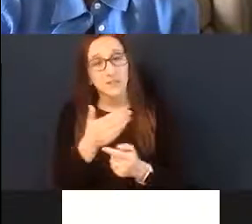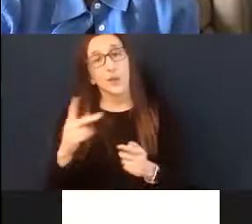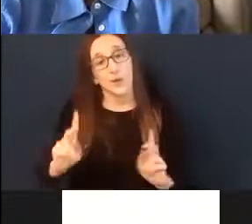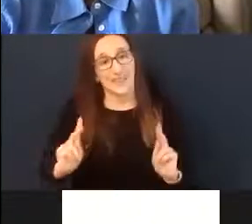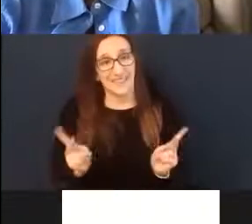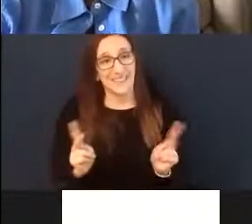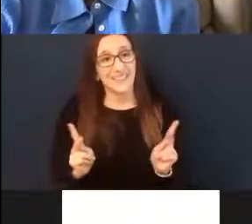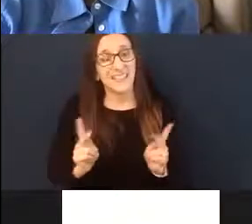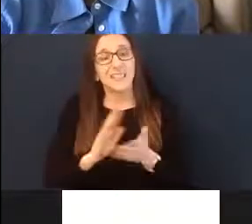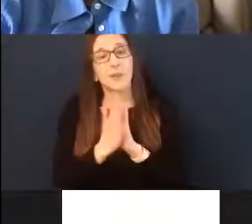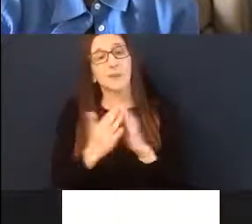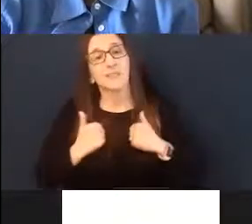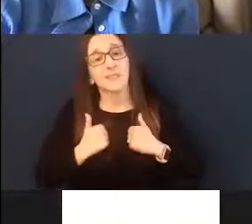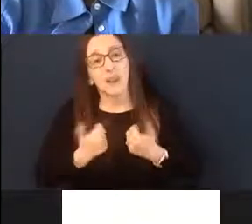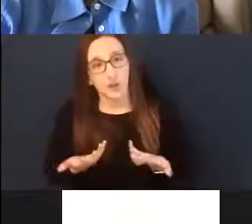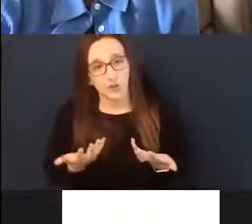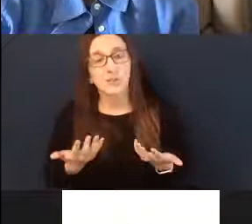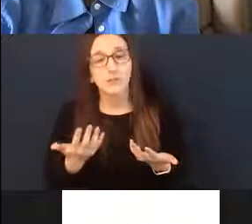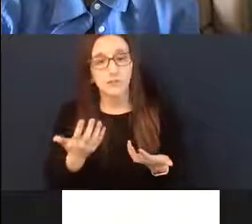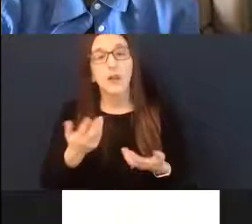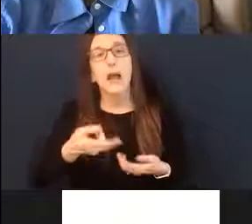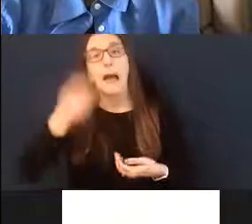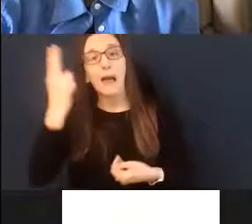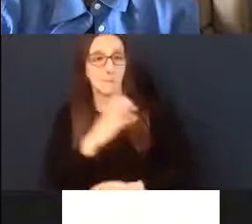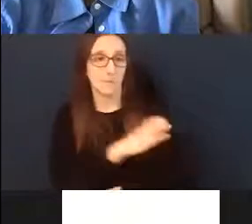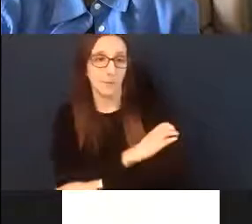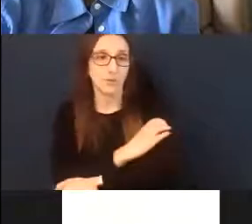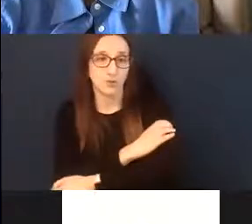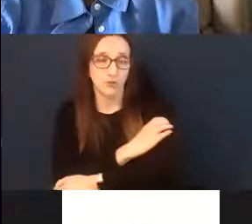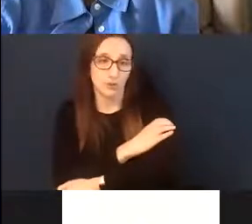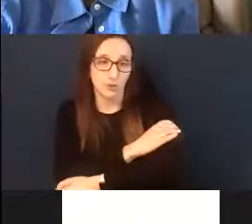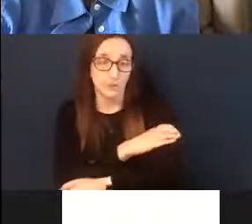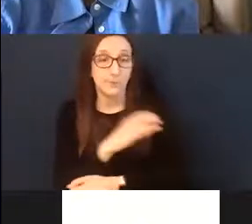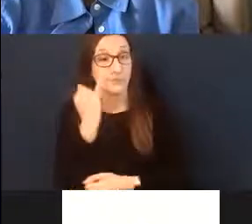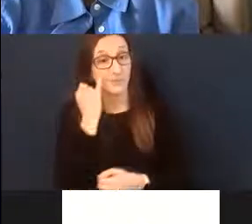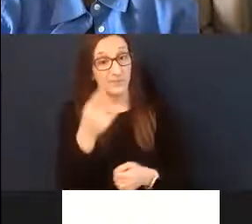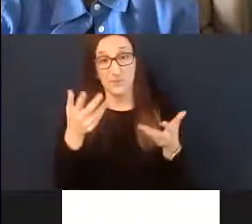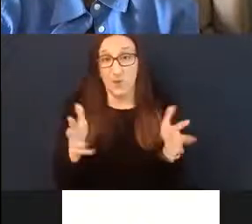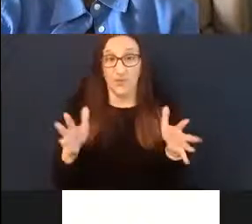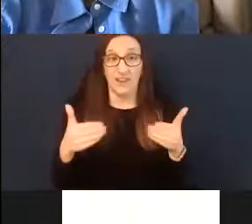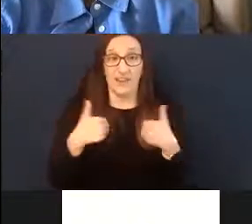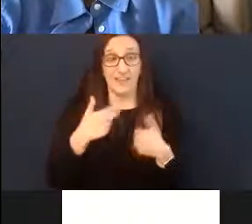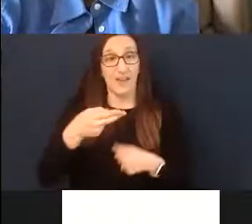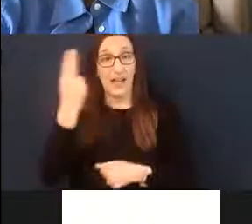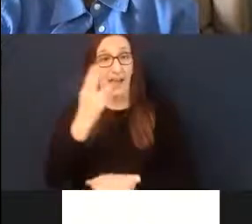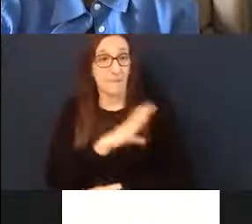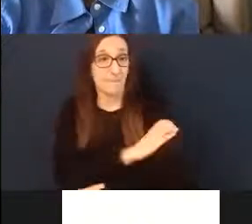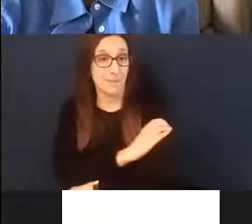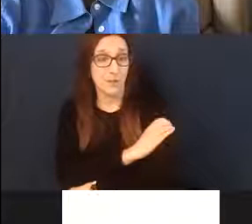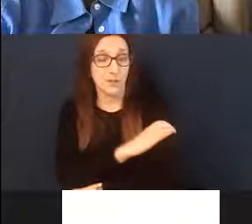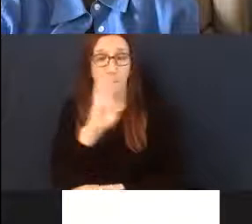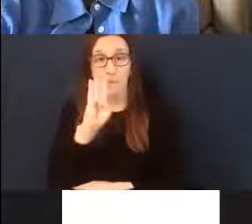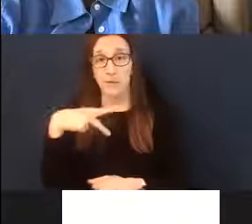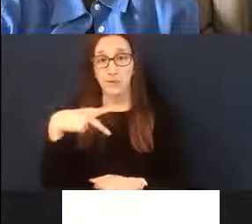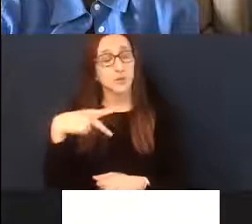bit tired, and this causes you to have high blood pressure. So if you're someone who already has high blood pressure, this is not going to